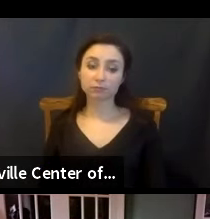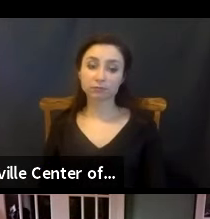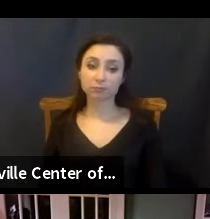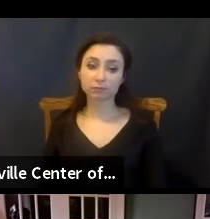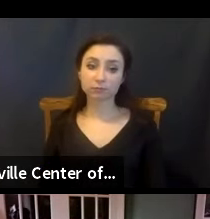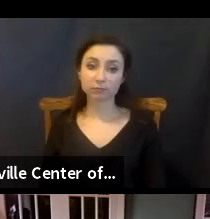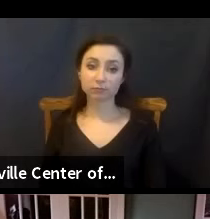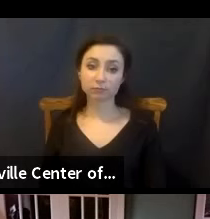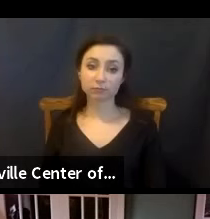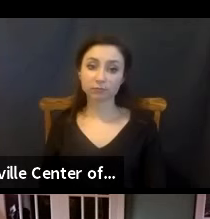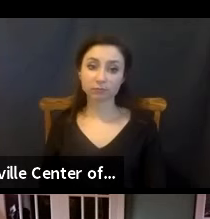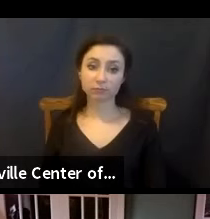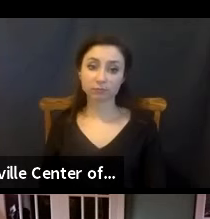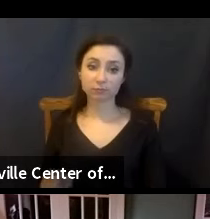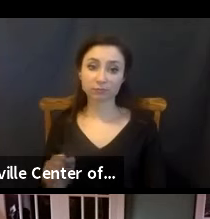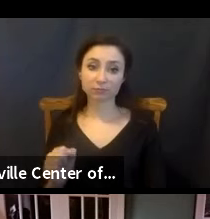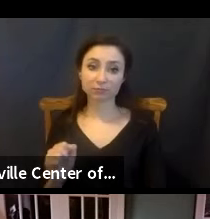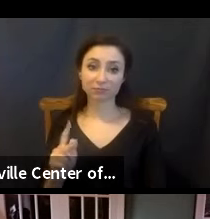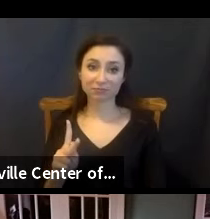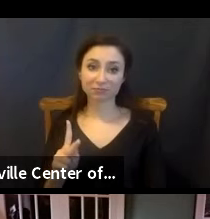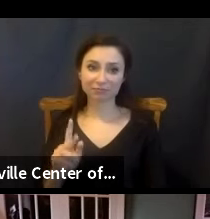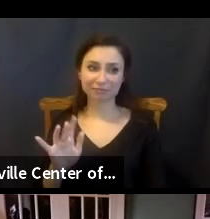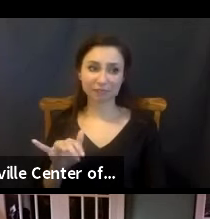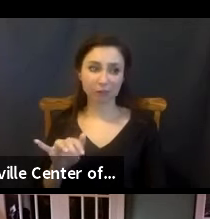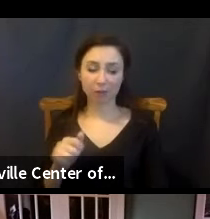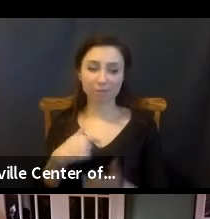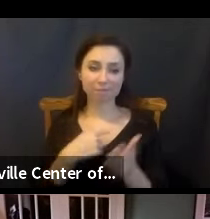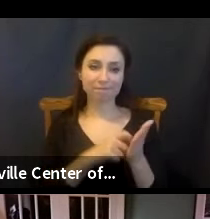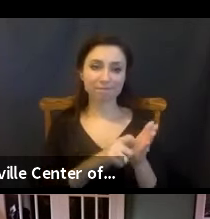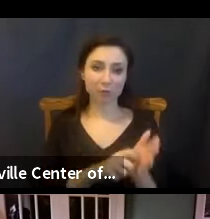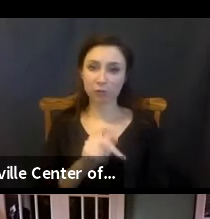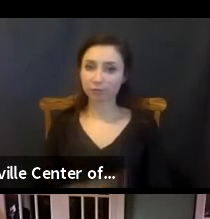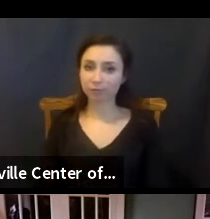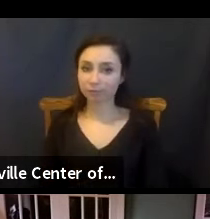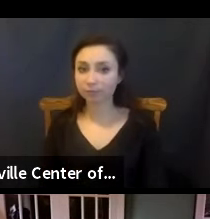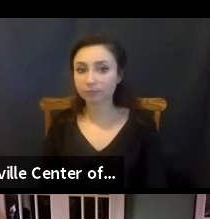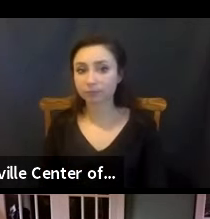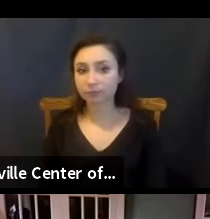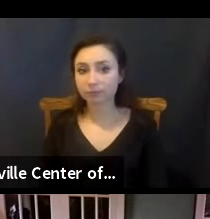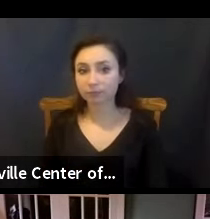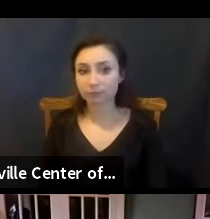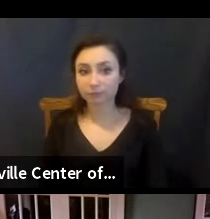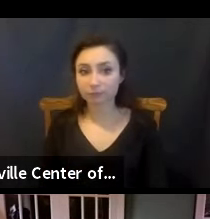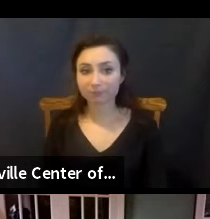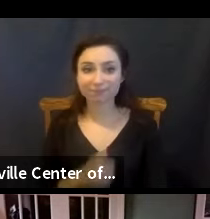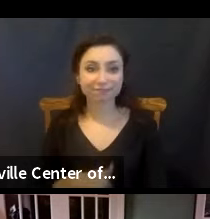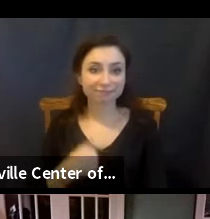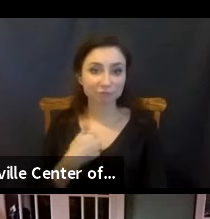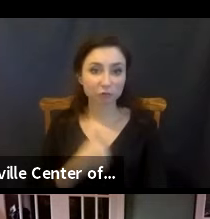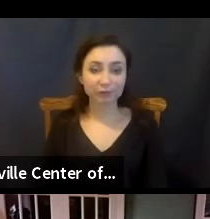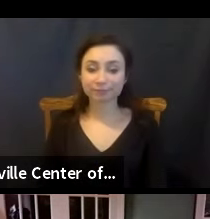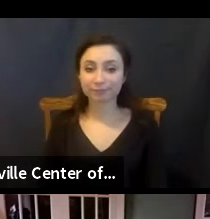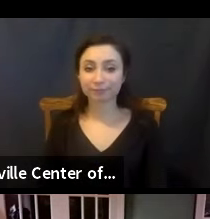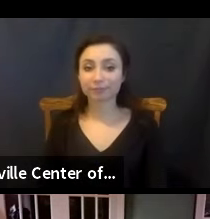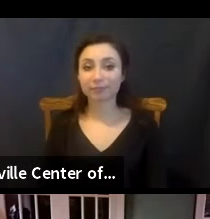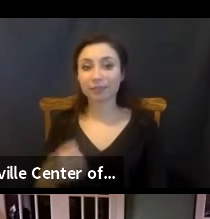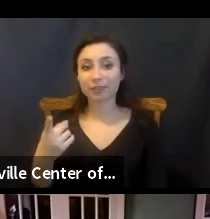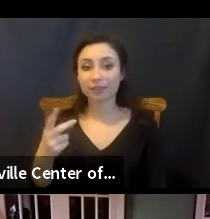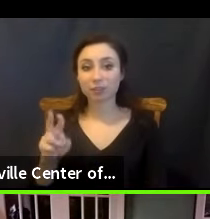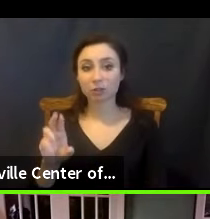All right, I'm having computer I'm problems. writing it down. Thank you. There we go. Apologize. Dr.